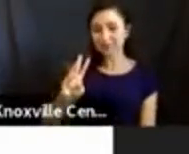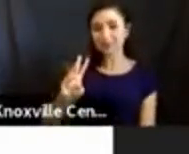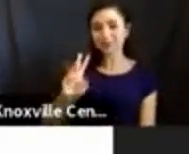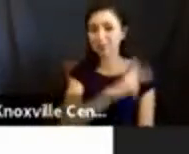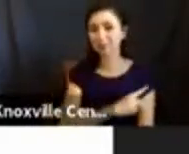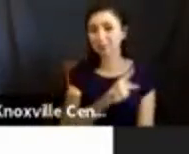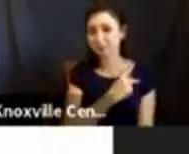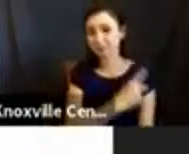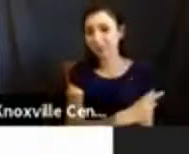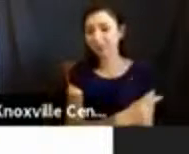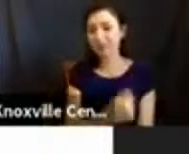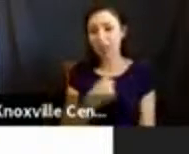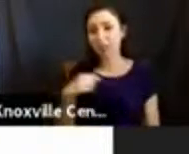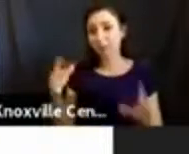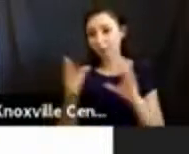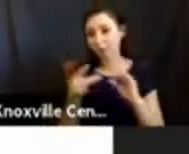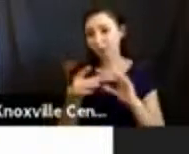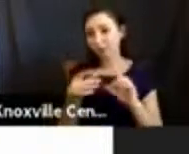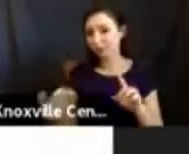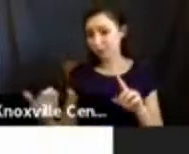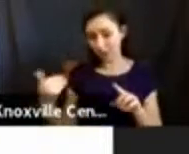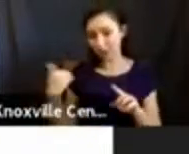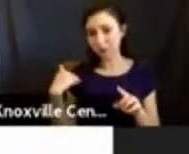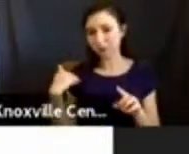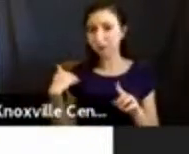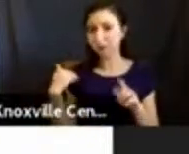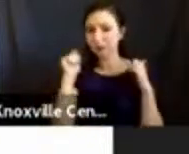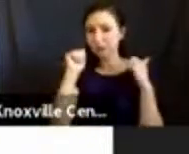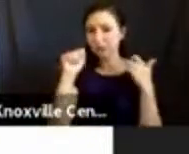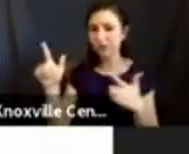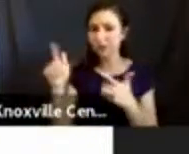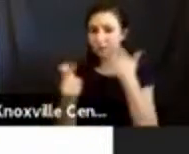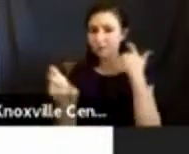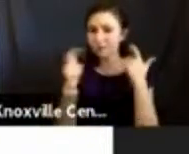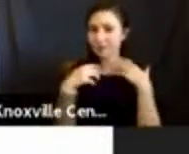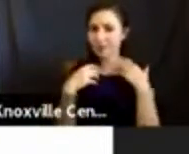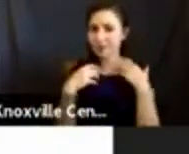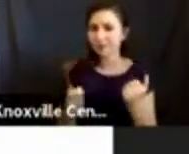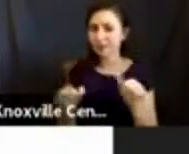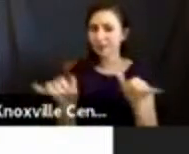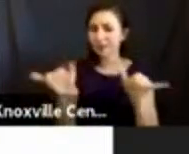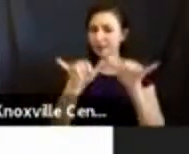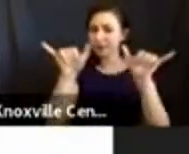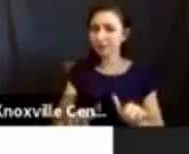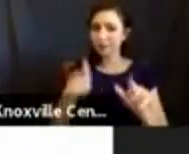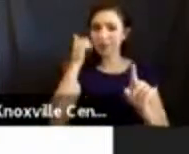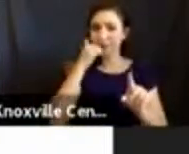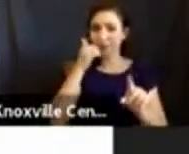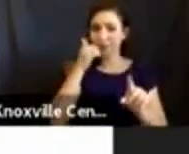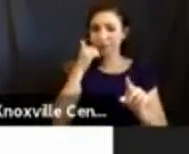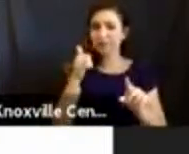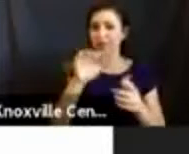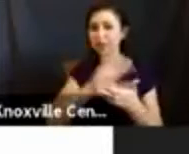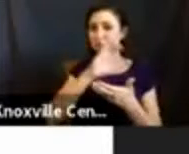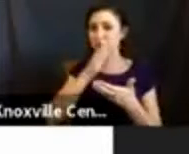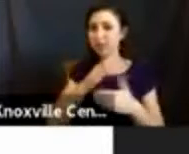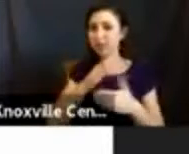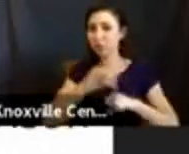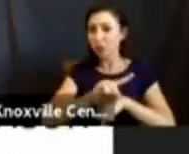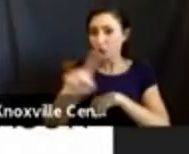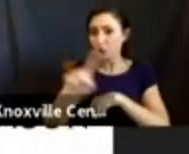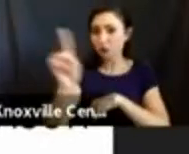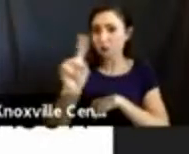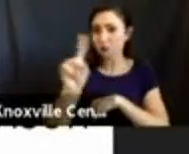patients. I've mentioned to you before that all of the major health systems are on a daily capacity call at 1 o'clock where we